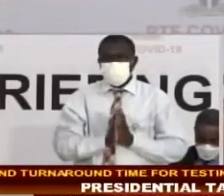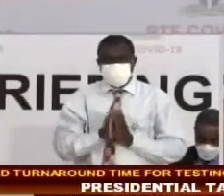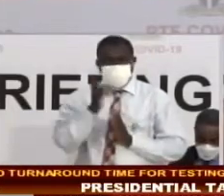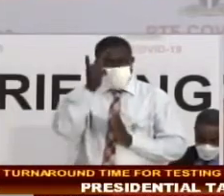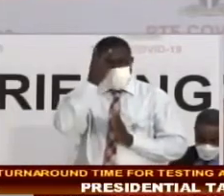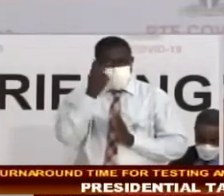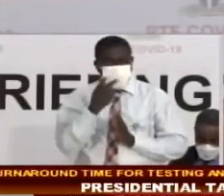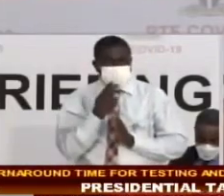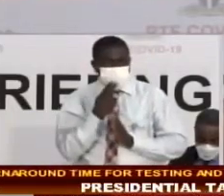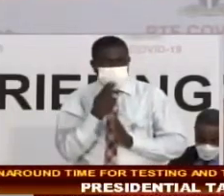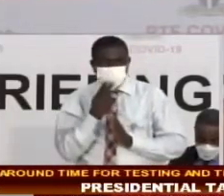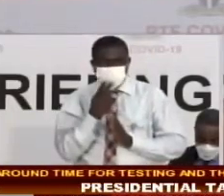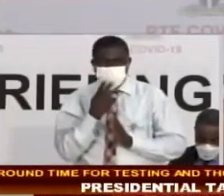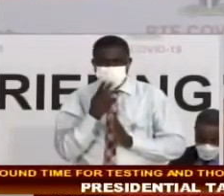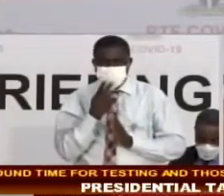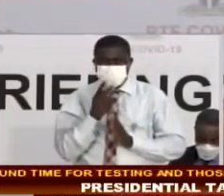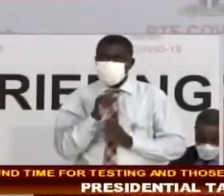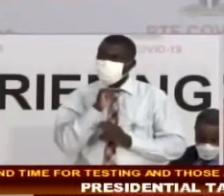to